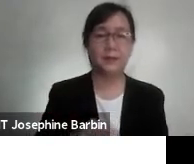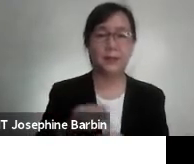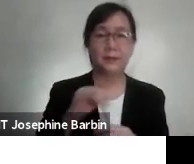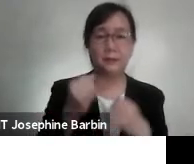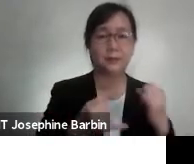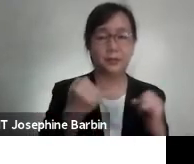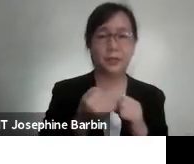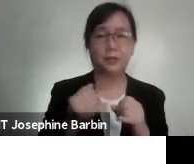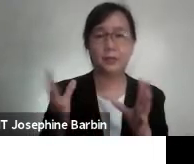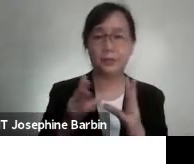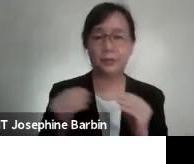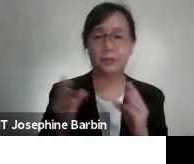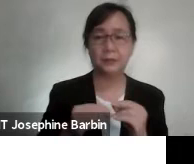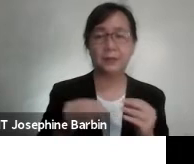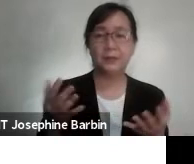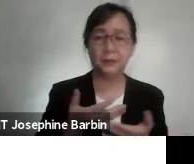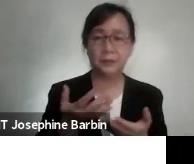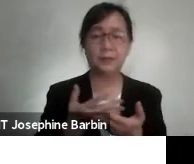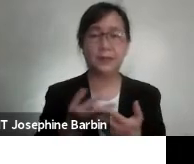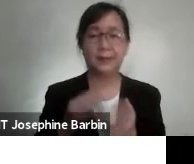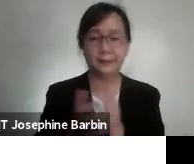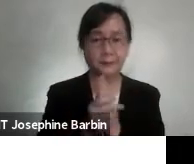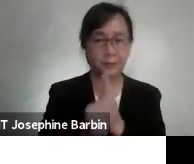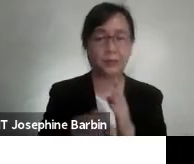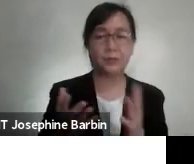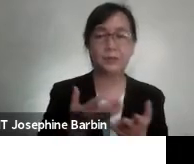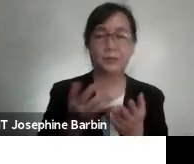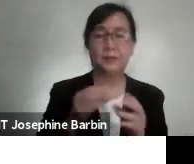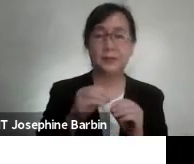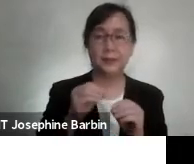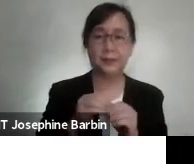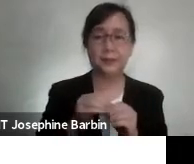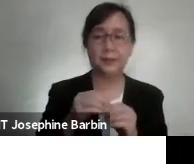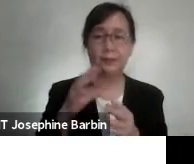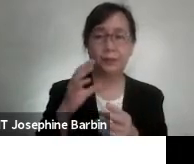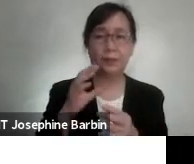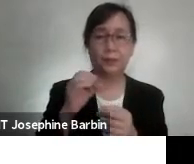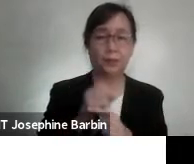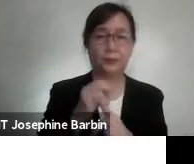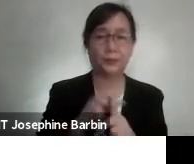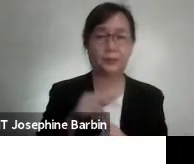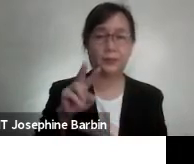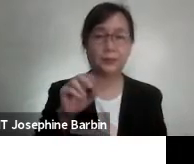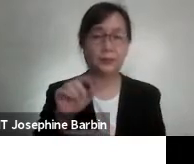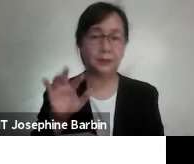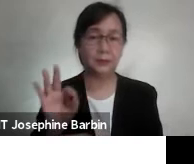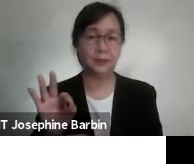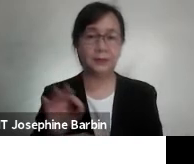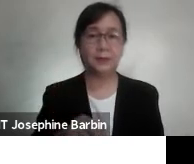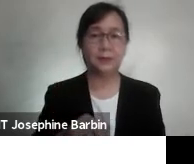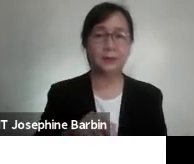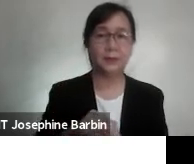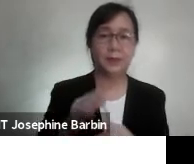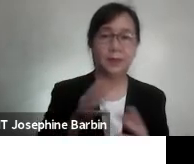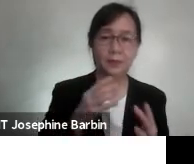public consultation and an expert consultation held in London in October 2019, the children's consultations